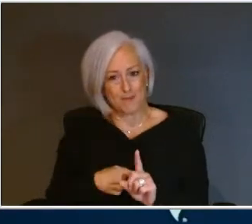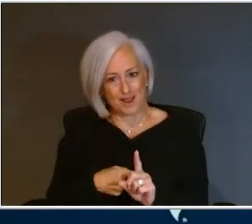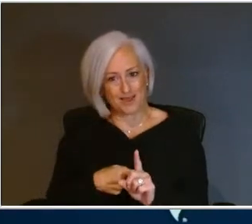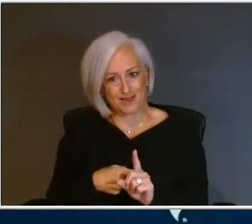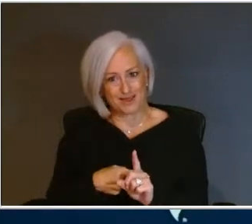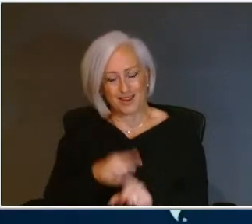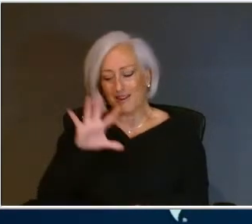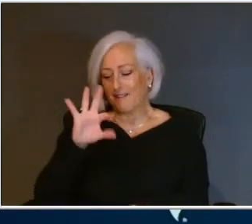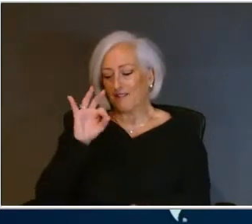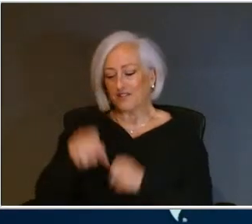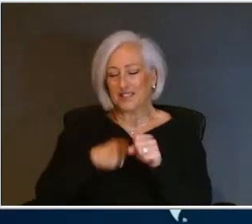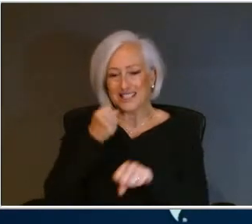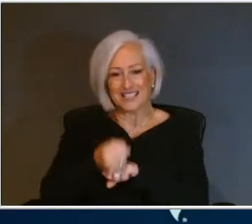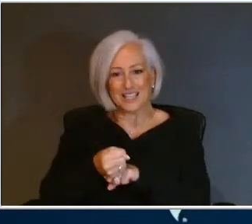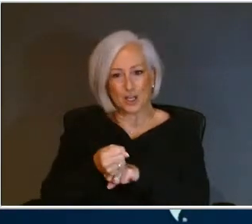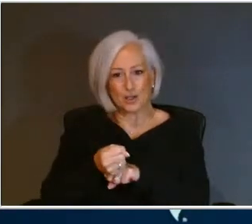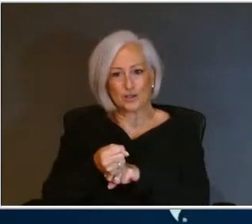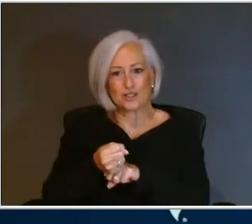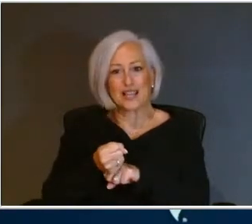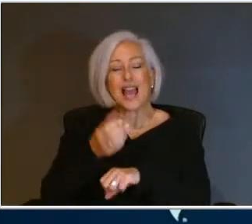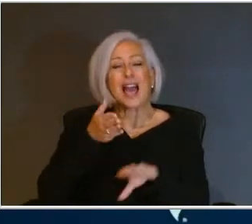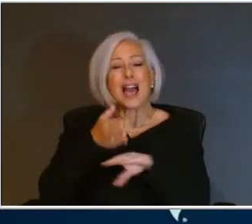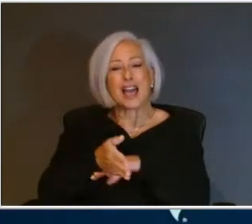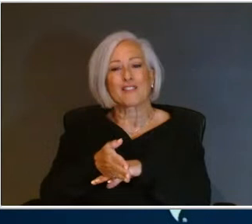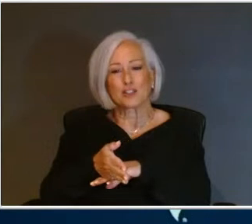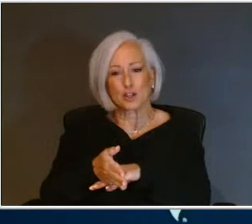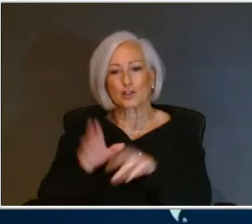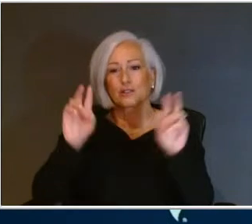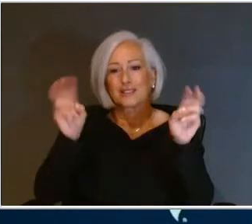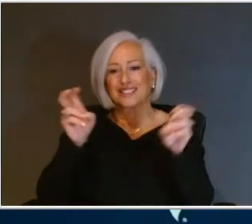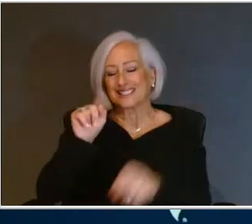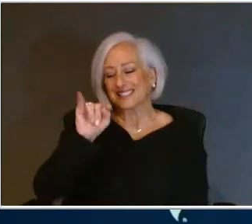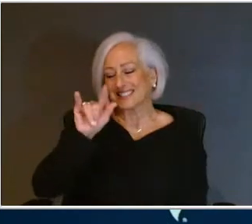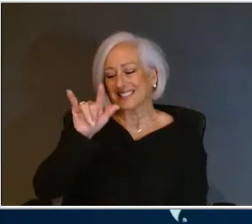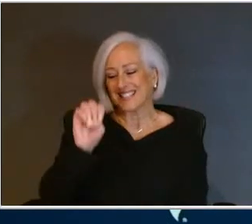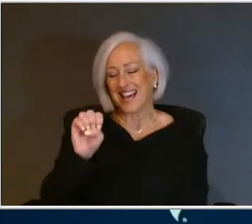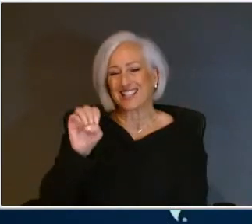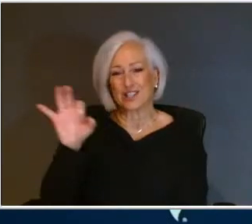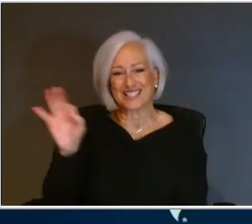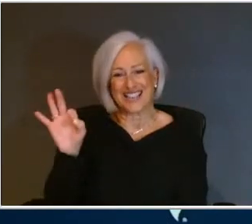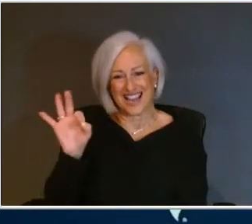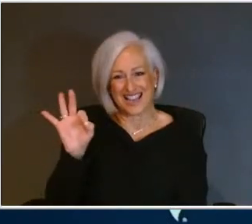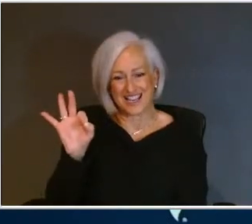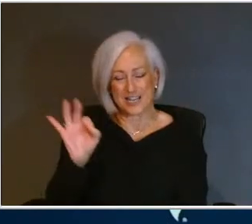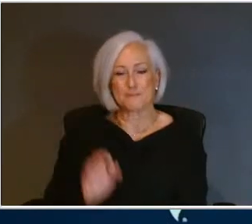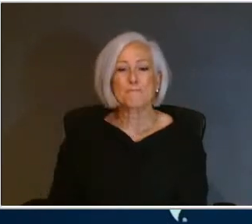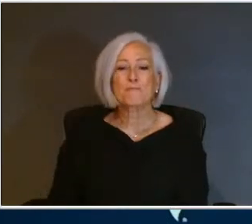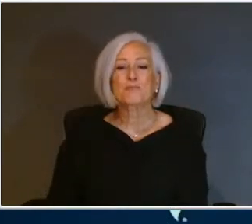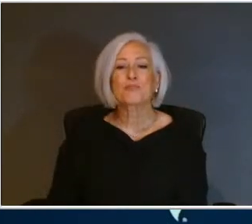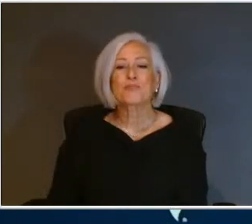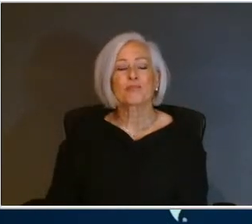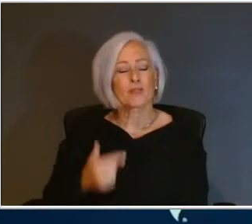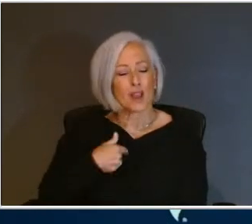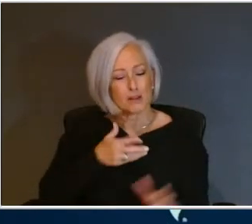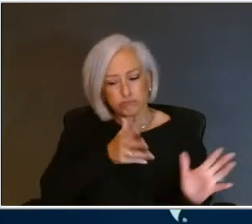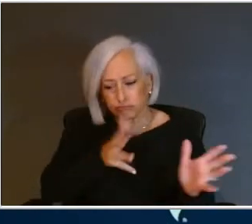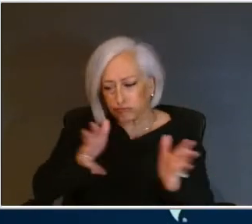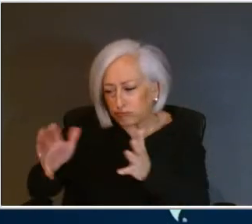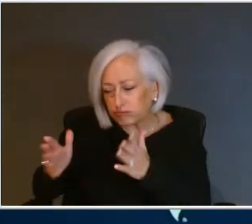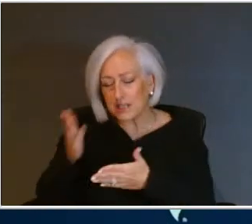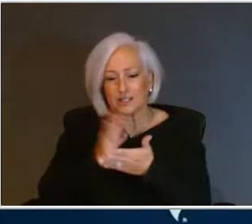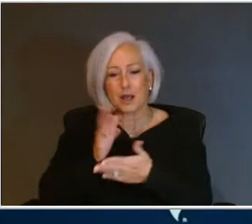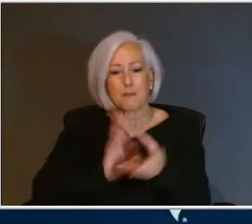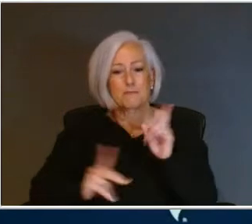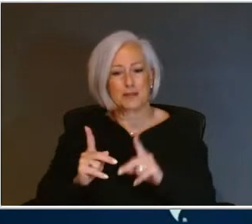I think about having the opportunity to spoke with and hear from some of those pioneers who started